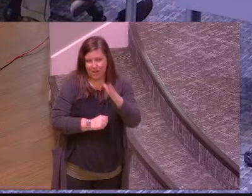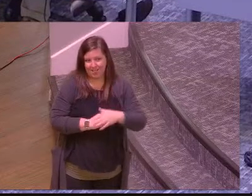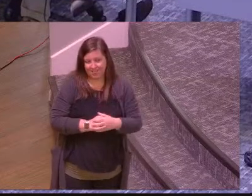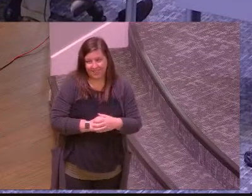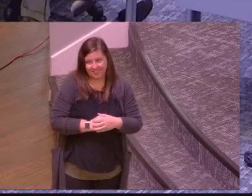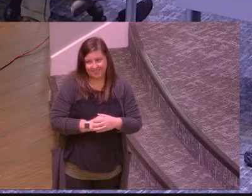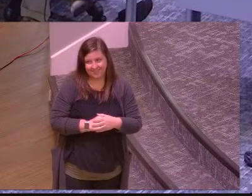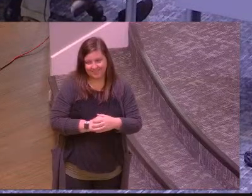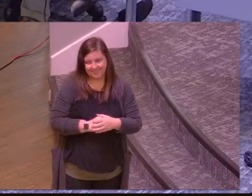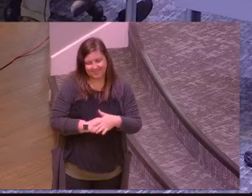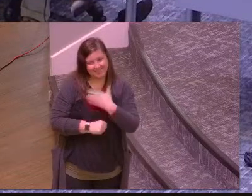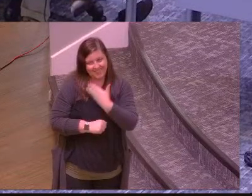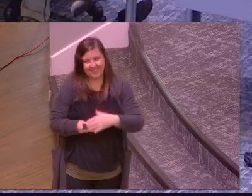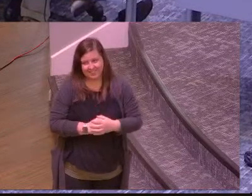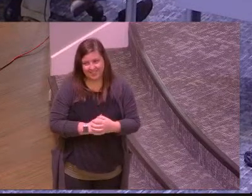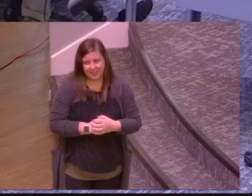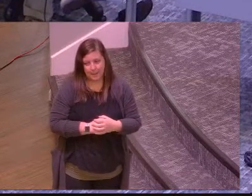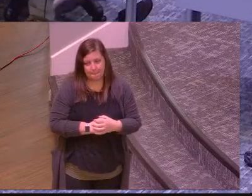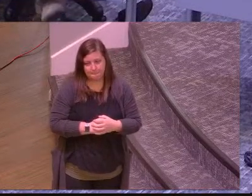Thanks.